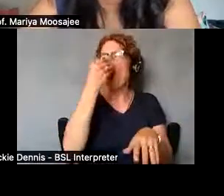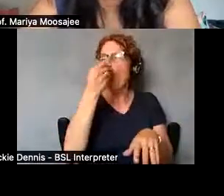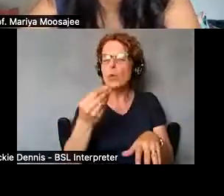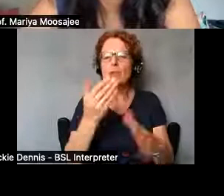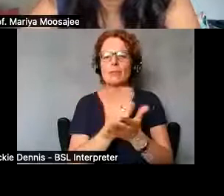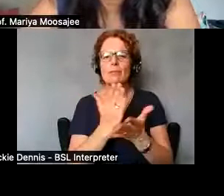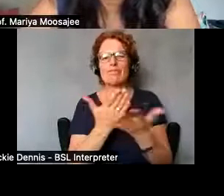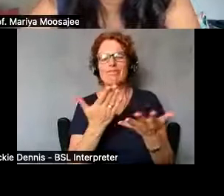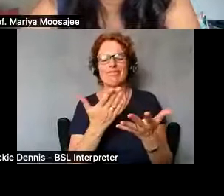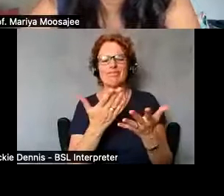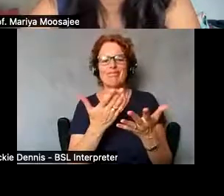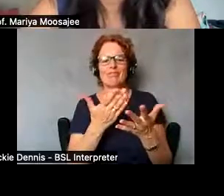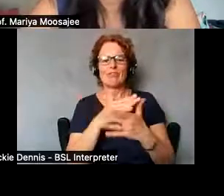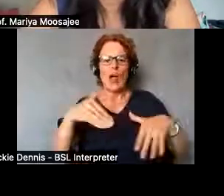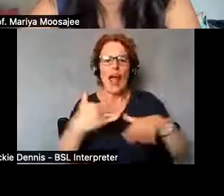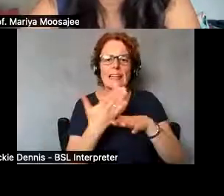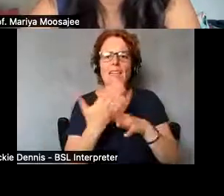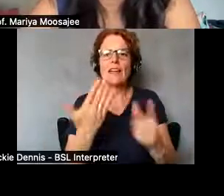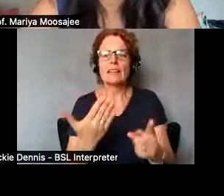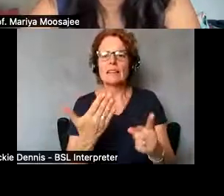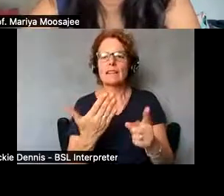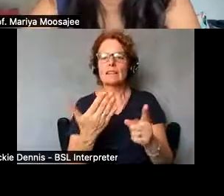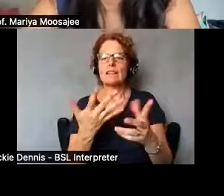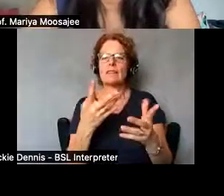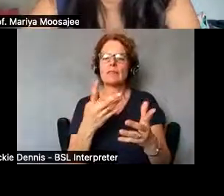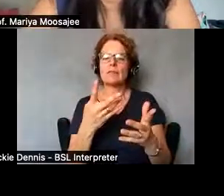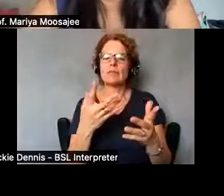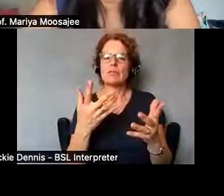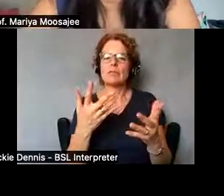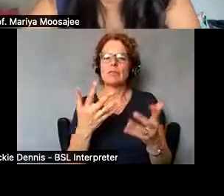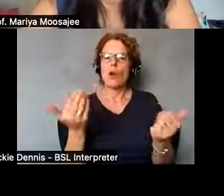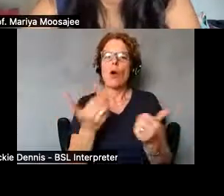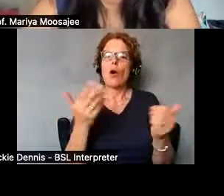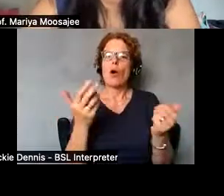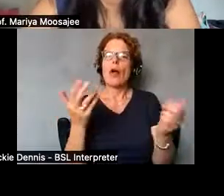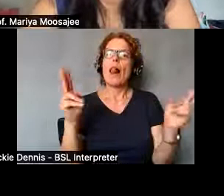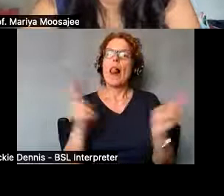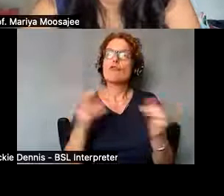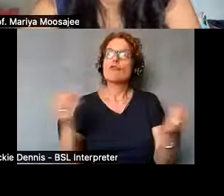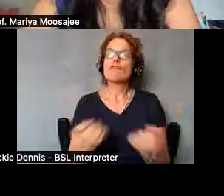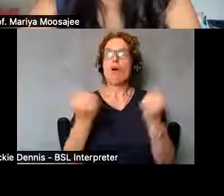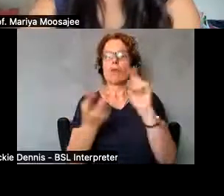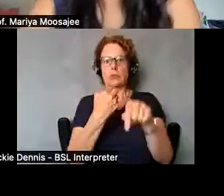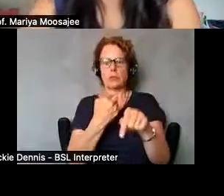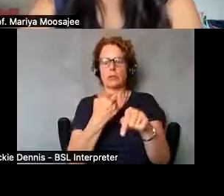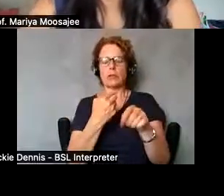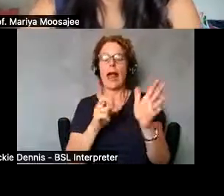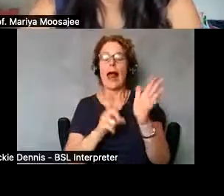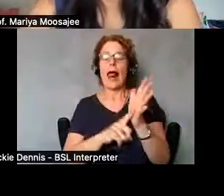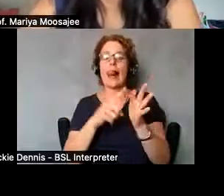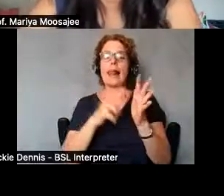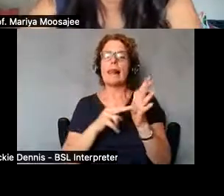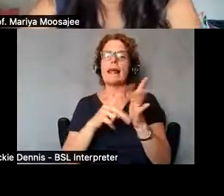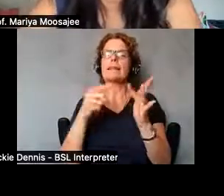of deactivated and doesn't cause such a strong response. Whereas the lentivirus is it causes more of an